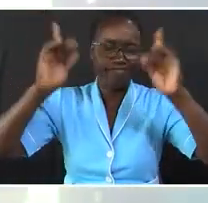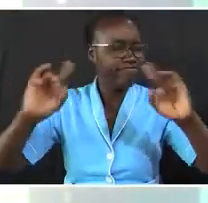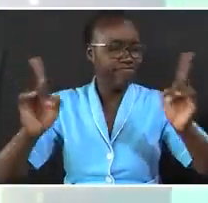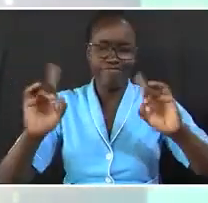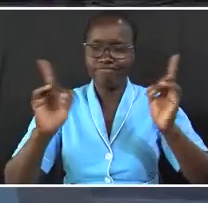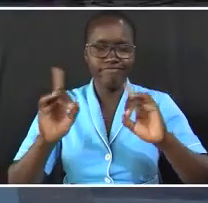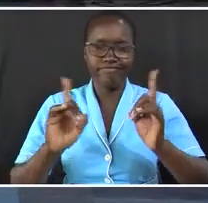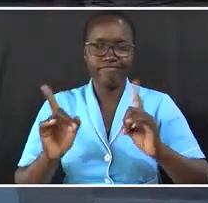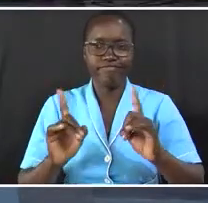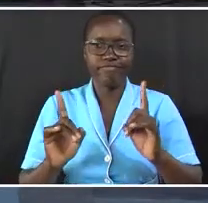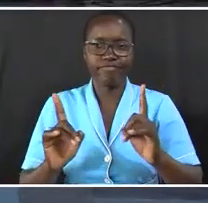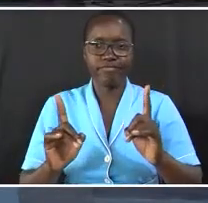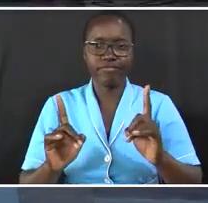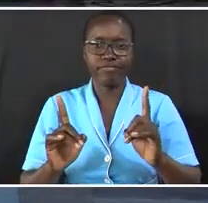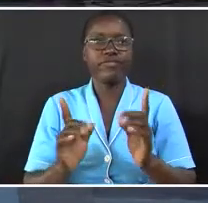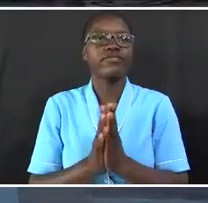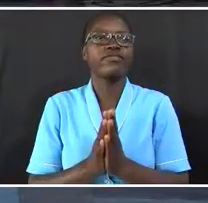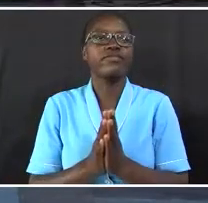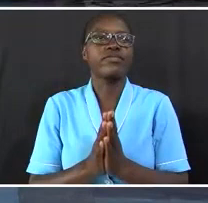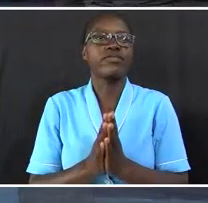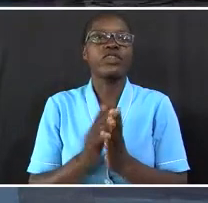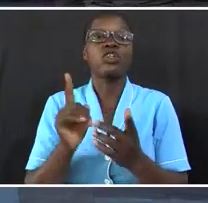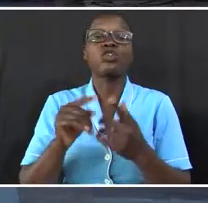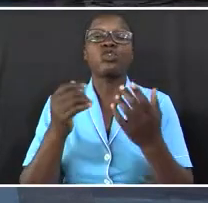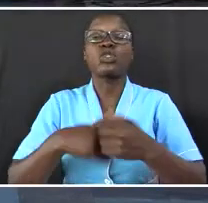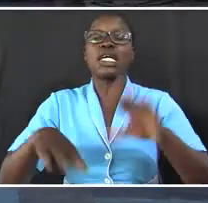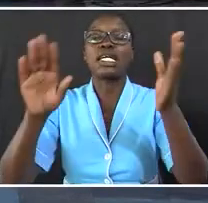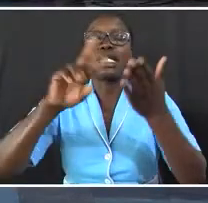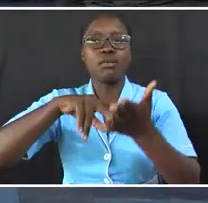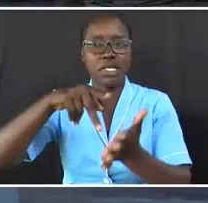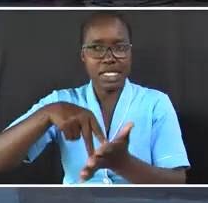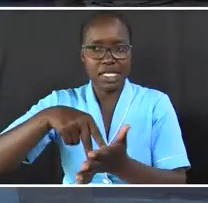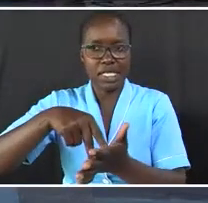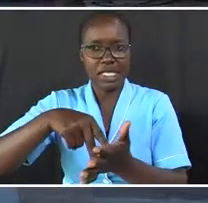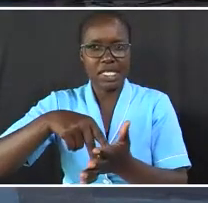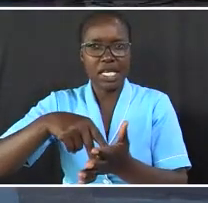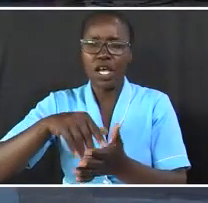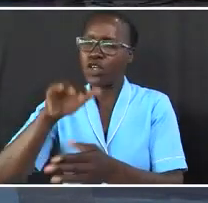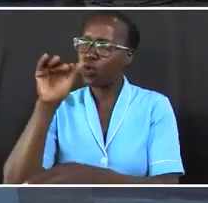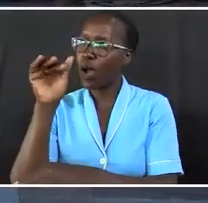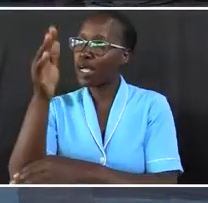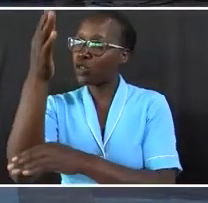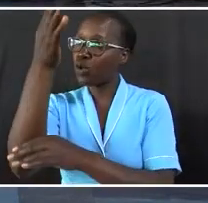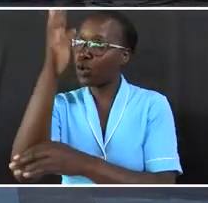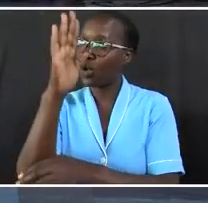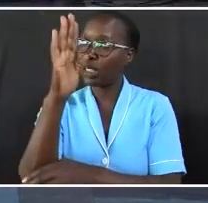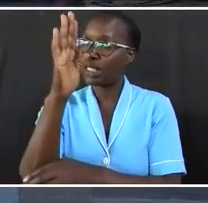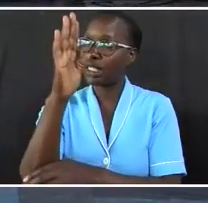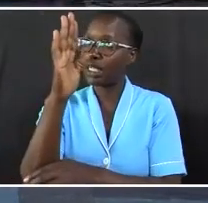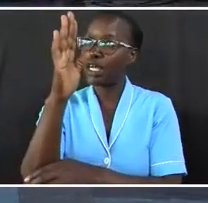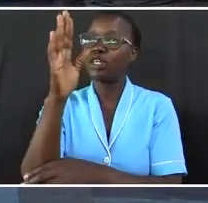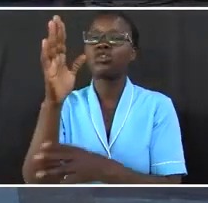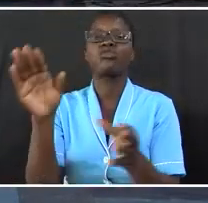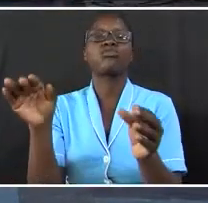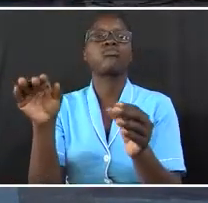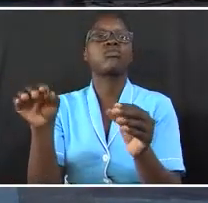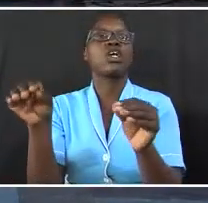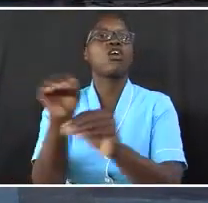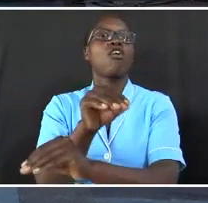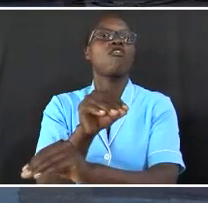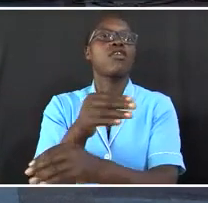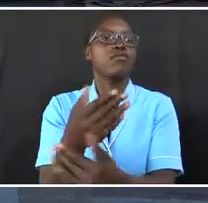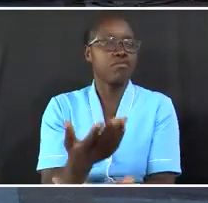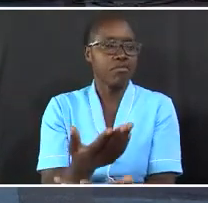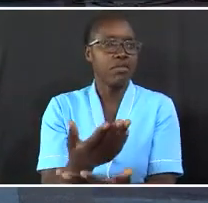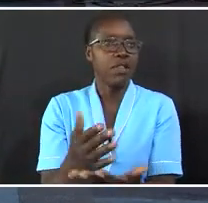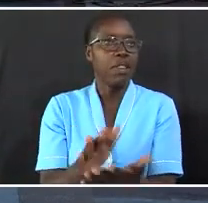No. To surrender means to ask God to take over.